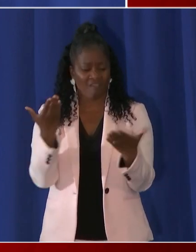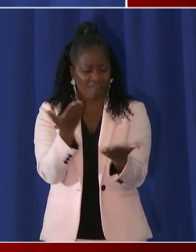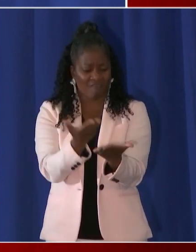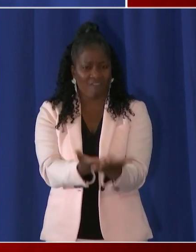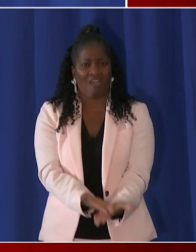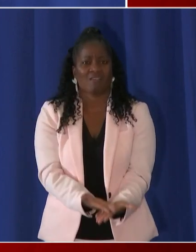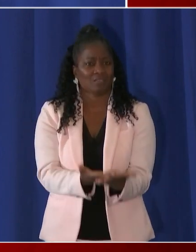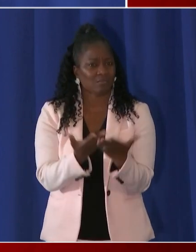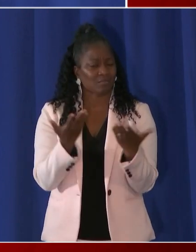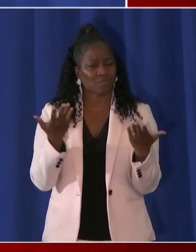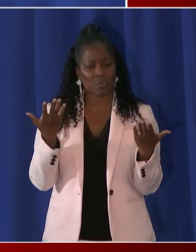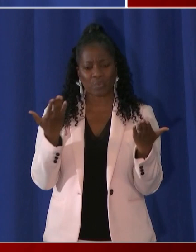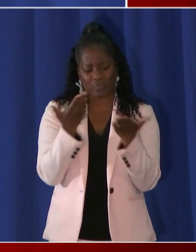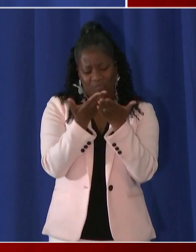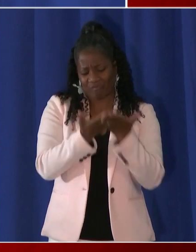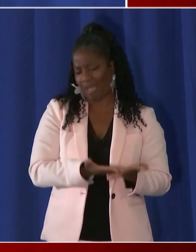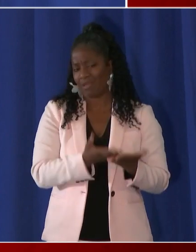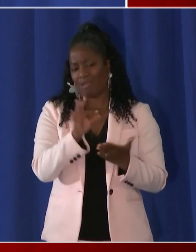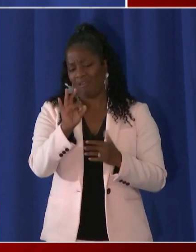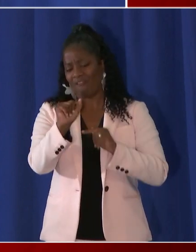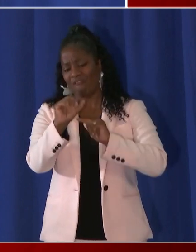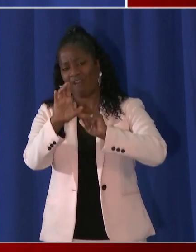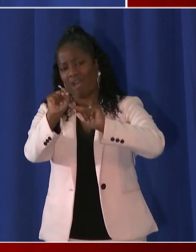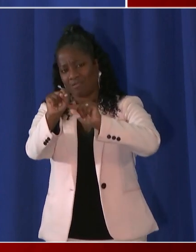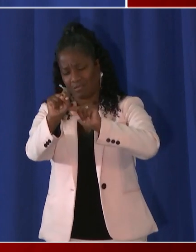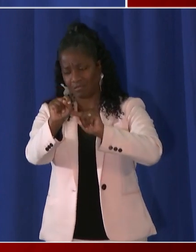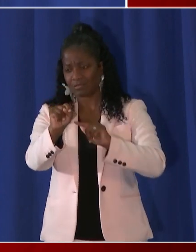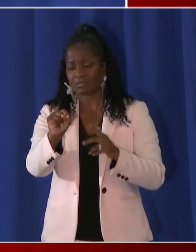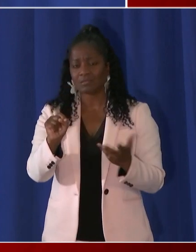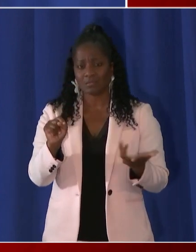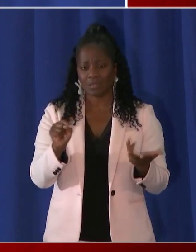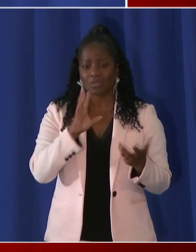facts, card-hold facts, talk to you about the